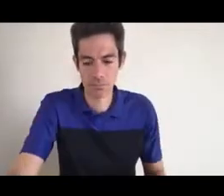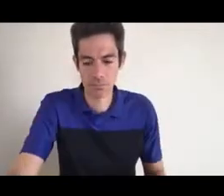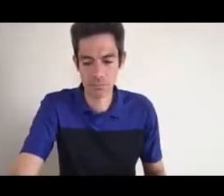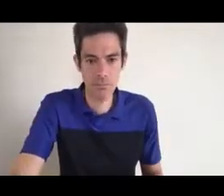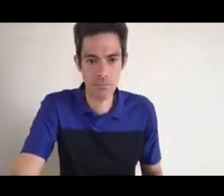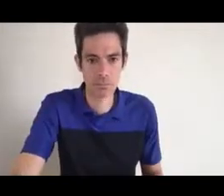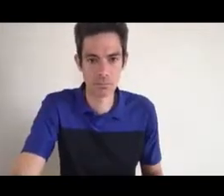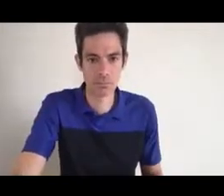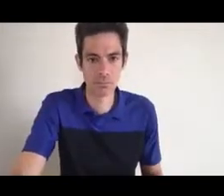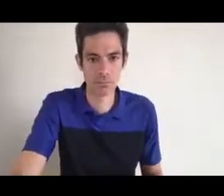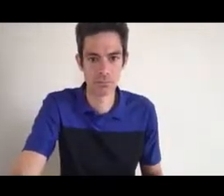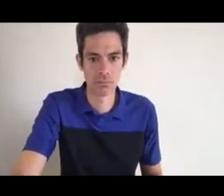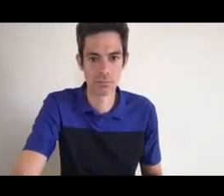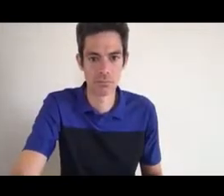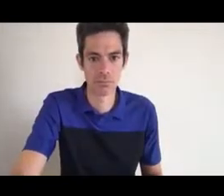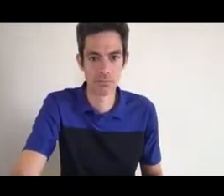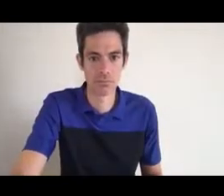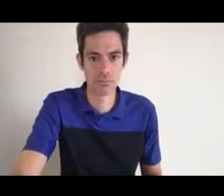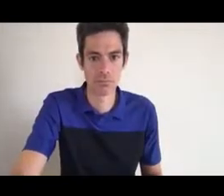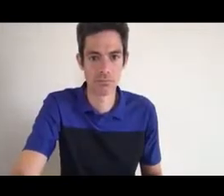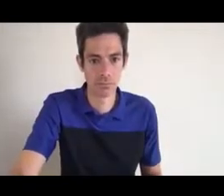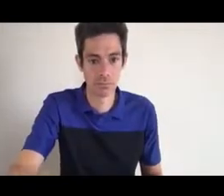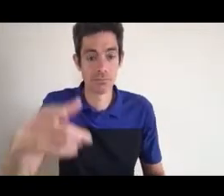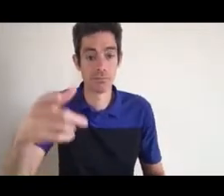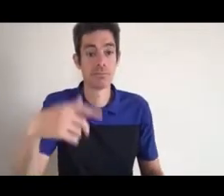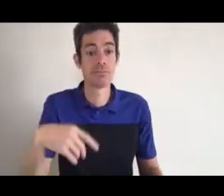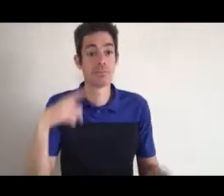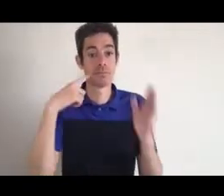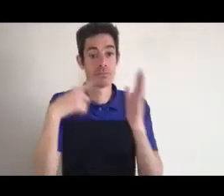So let me expand on that a little bit more in the next slide.